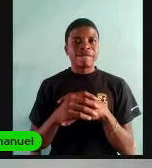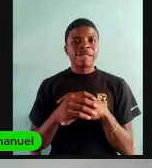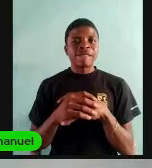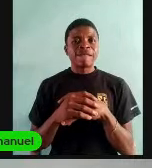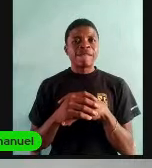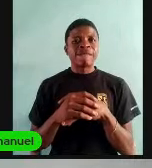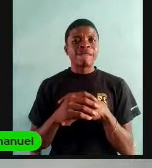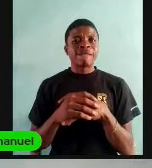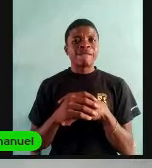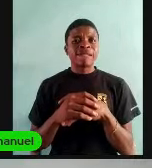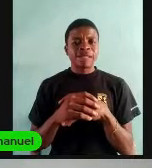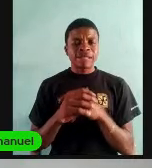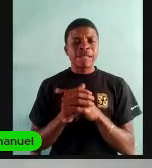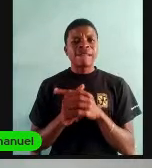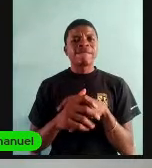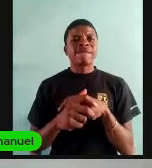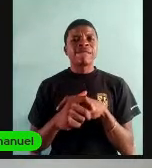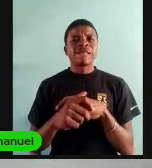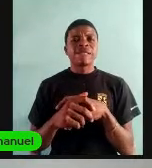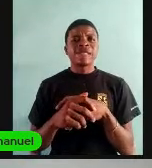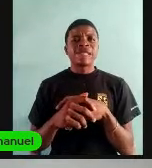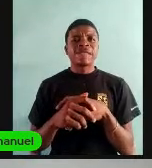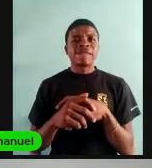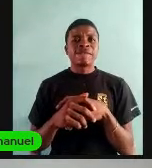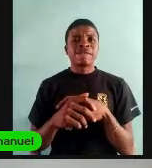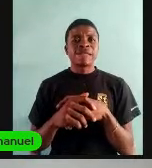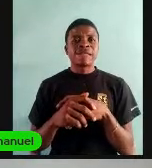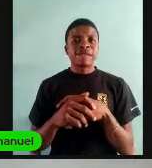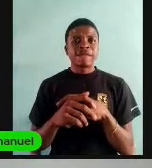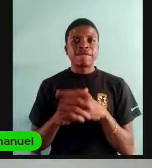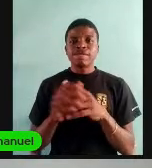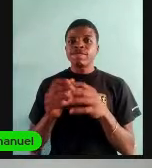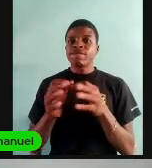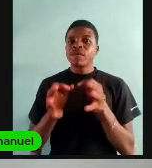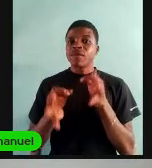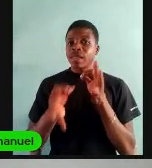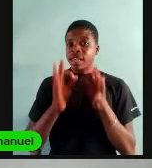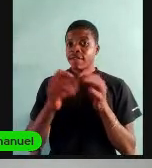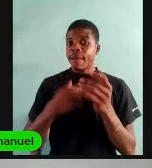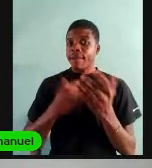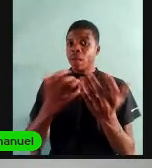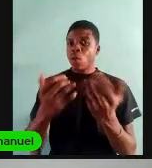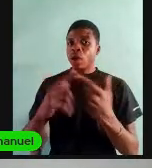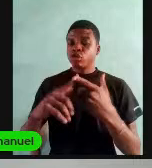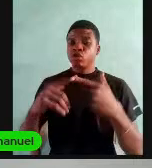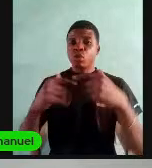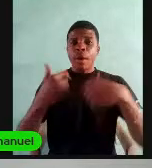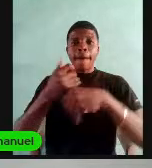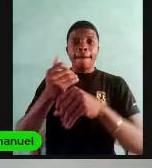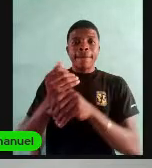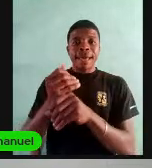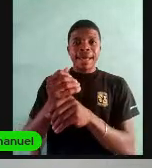okay, no problem. So if I want Okay. to build an app, if I want to build an app like iOS,